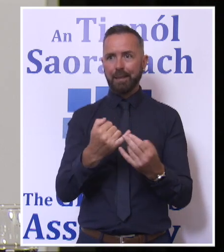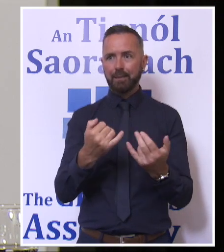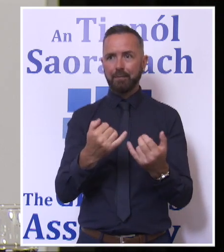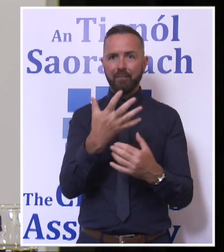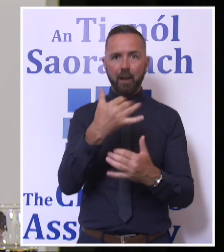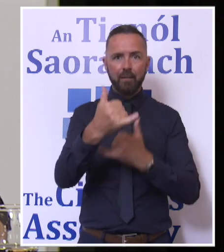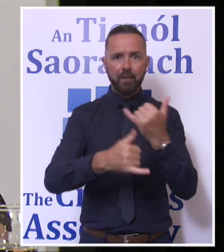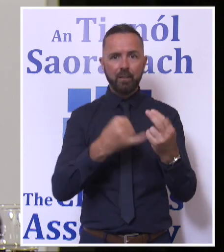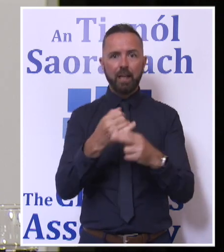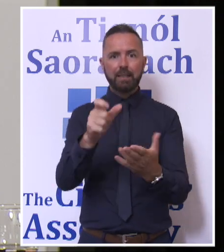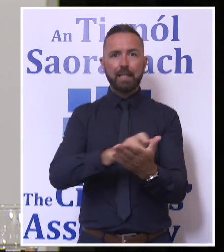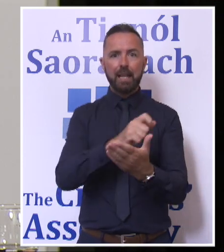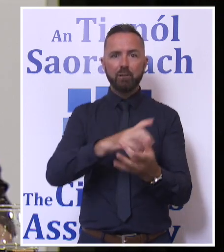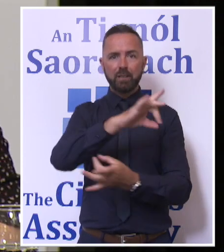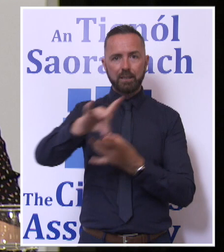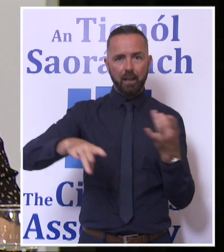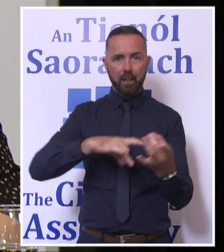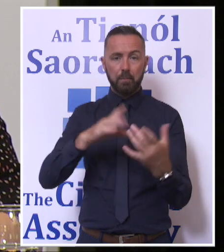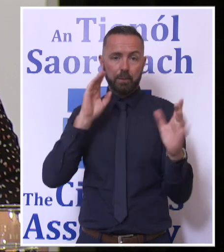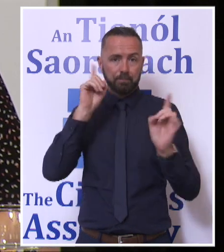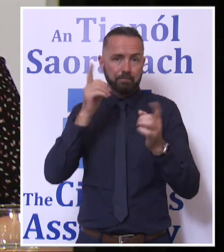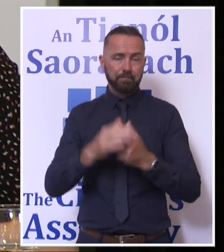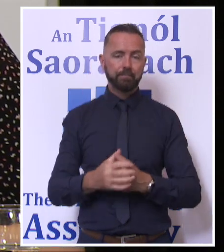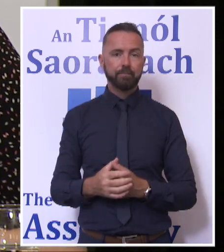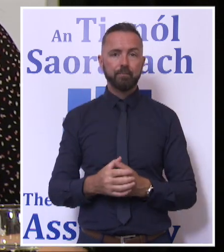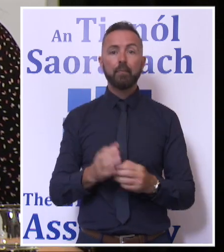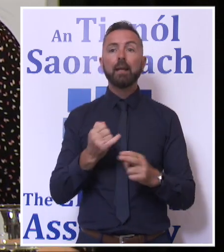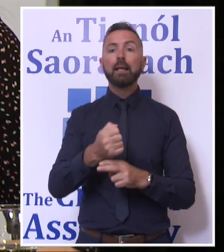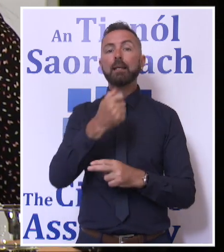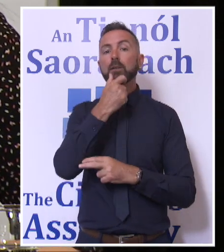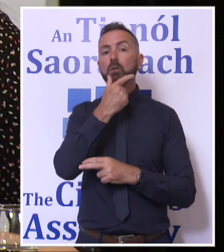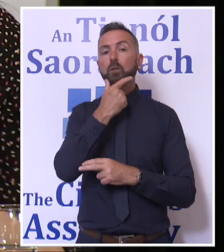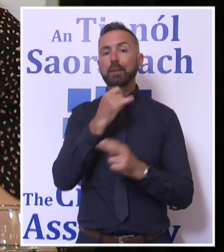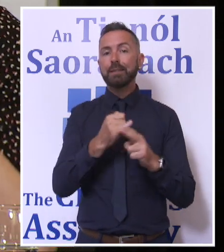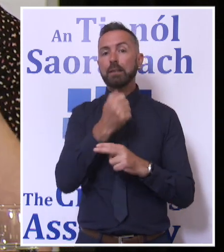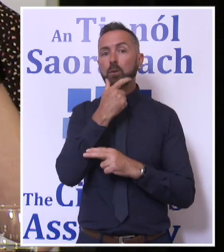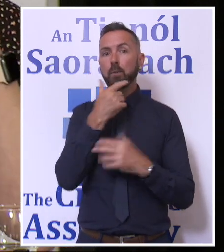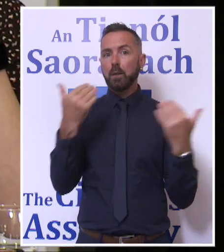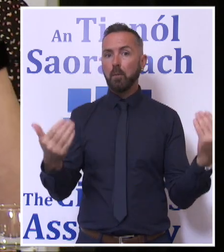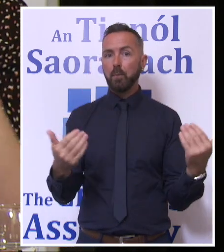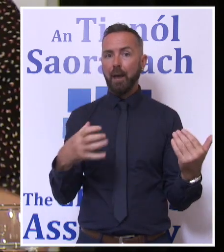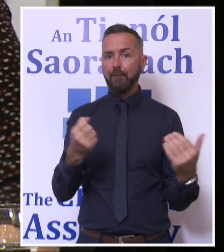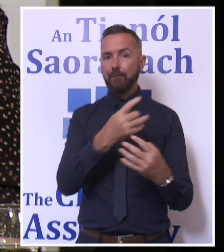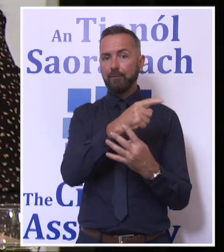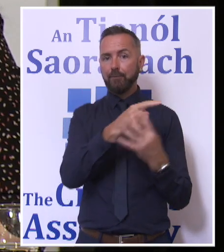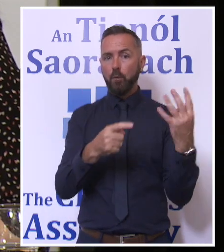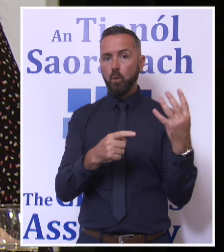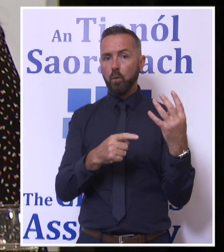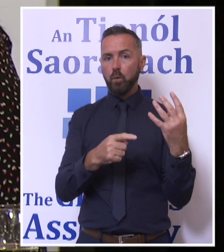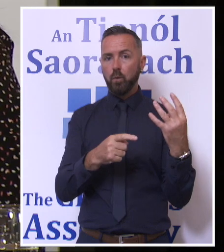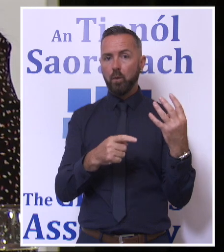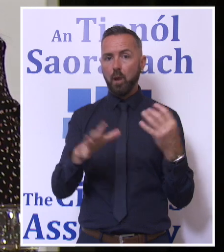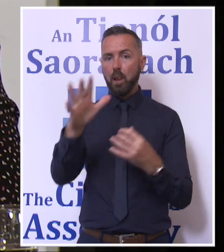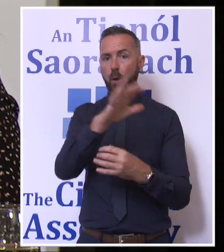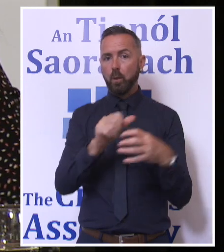years. So what is the system in Dublin at the moment? So as we know, there are 4 local authorities in Dublin, and it was very